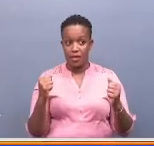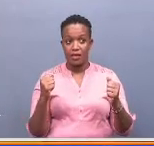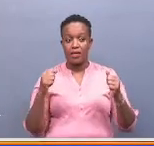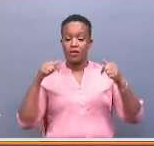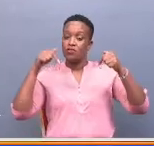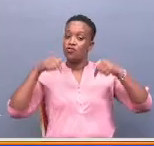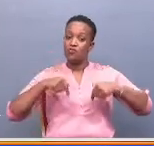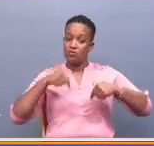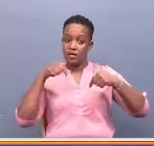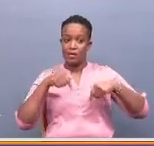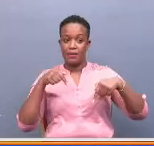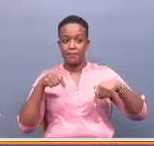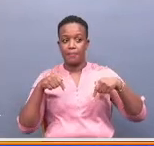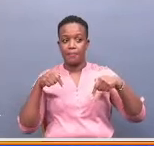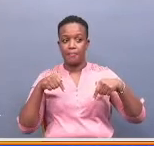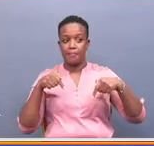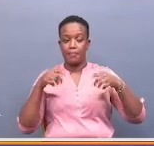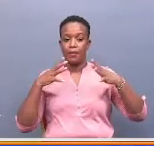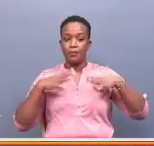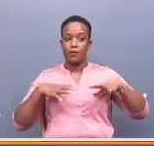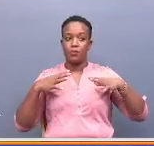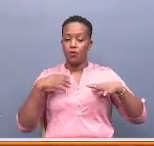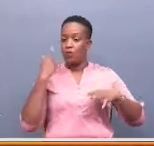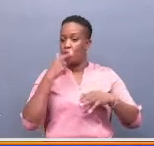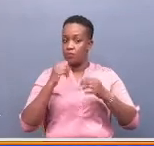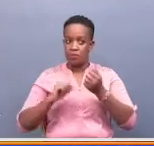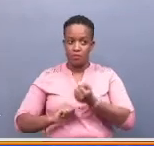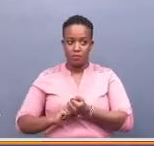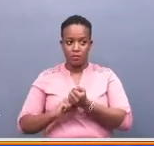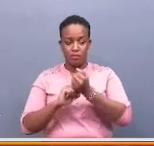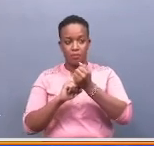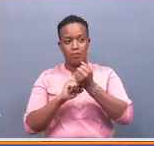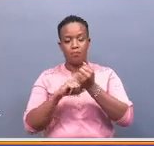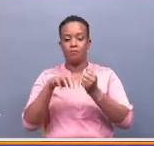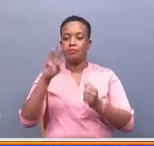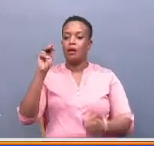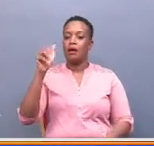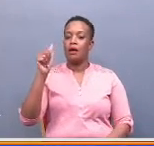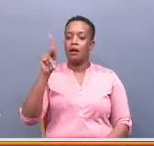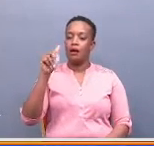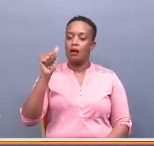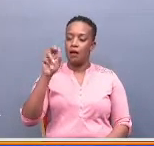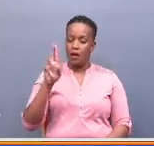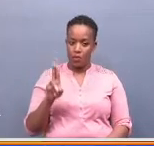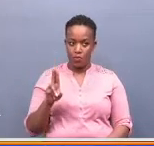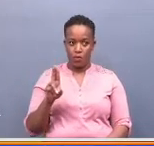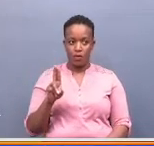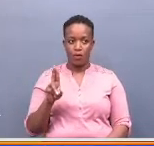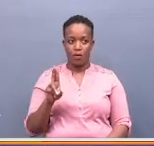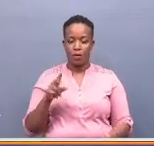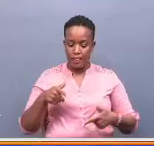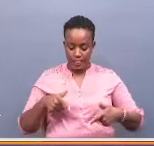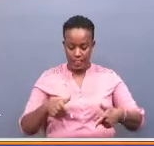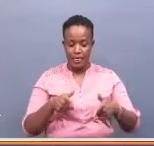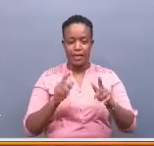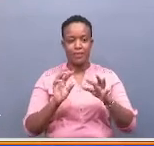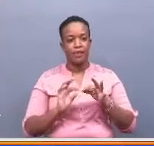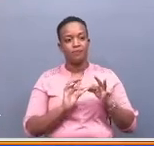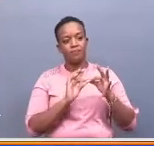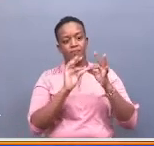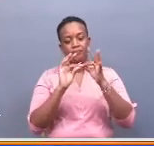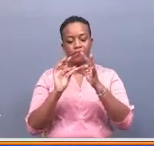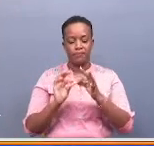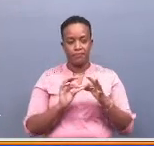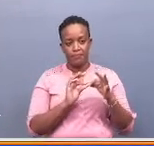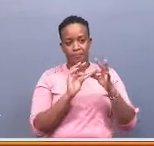here, those who are supporting Wavinya, those who are supporting Makau, let our unity be. All my